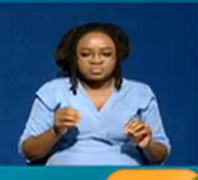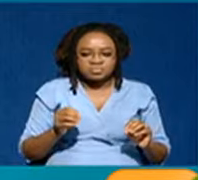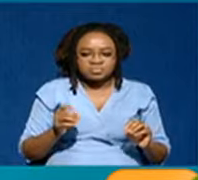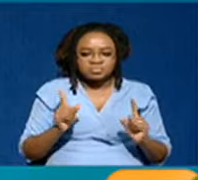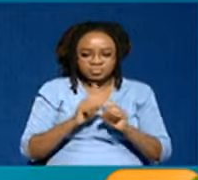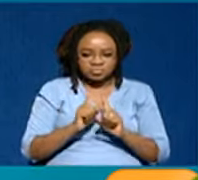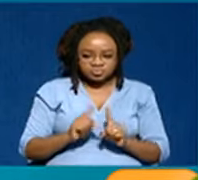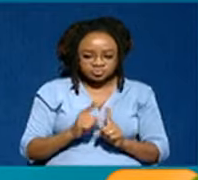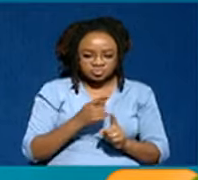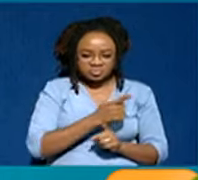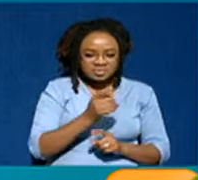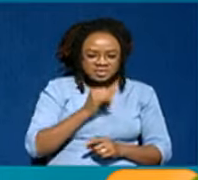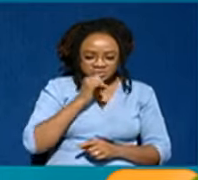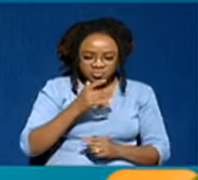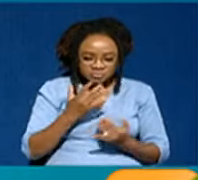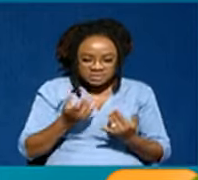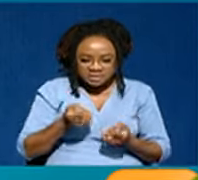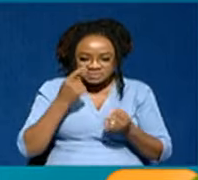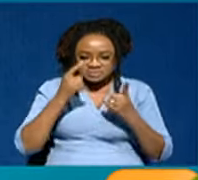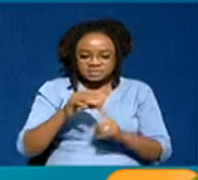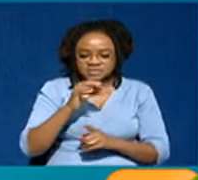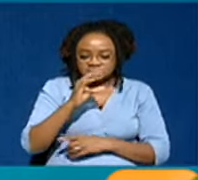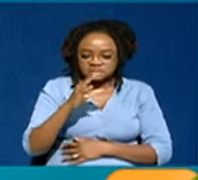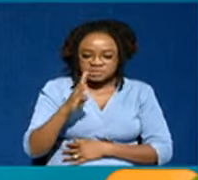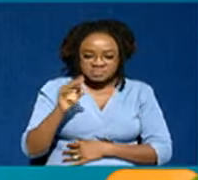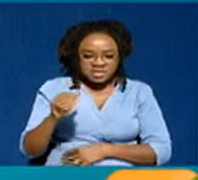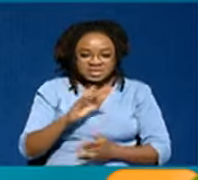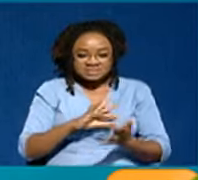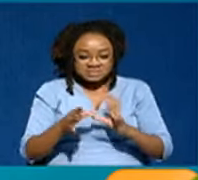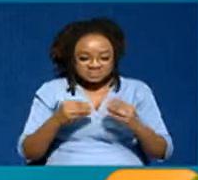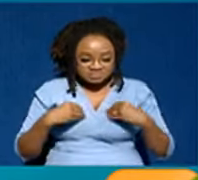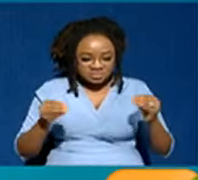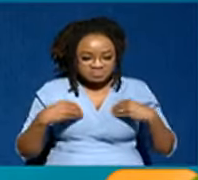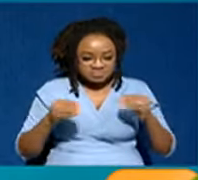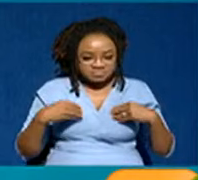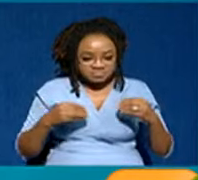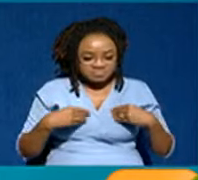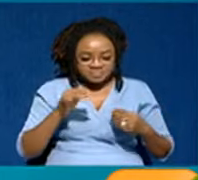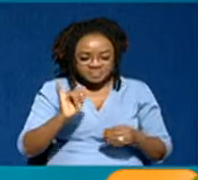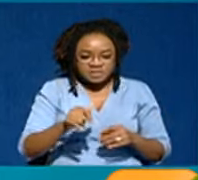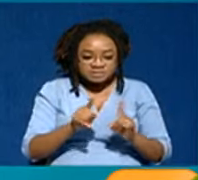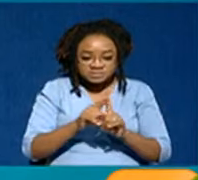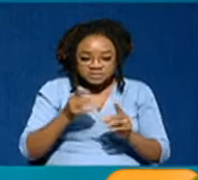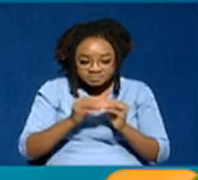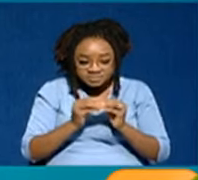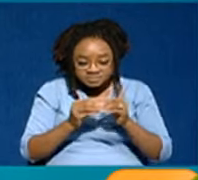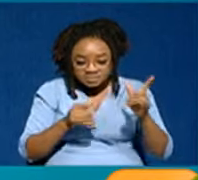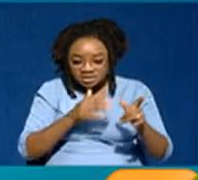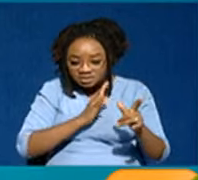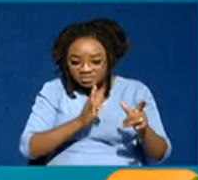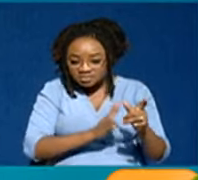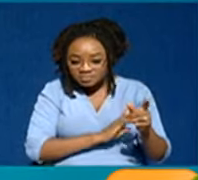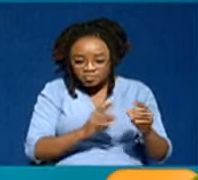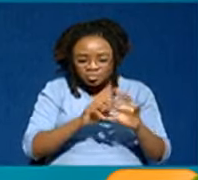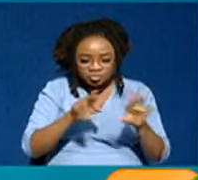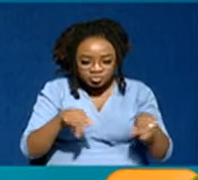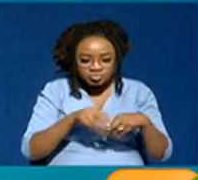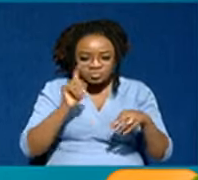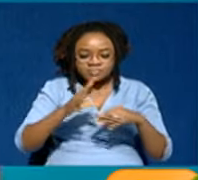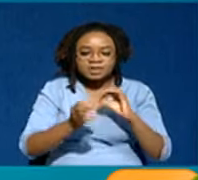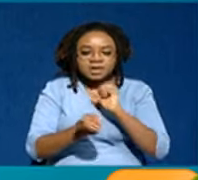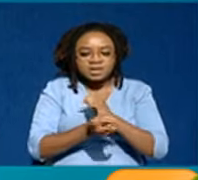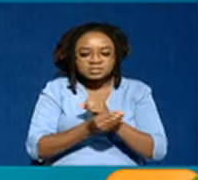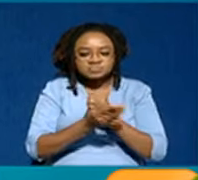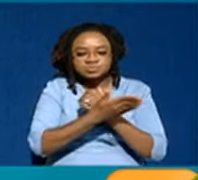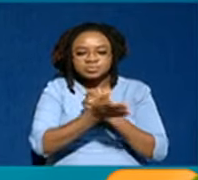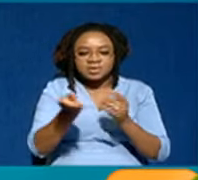started to understand even the CBA. Sometimes when they disown it, in the private rooms, in the boardrooms, you have to explain to them again as if they have